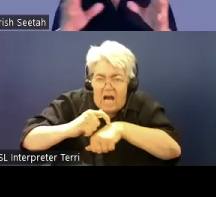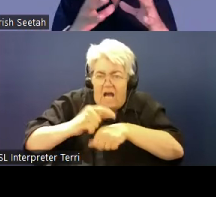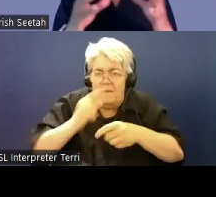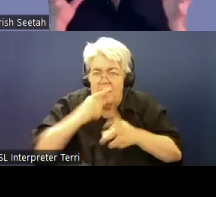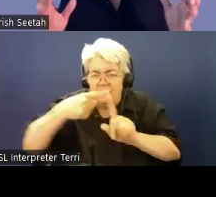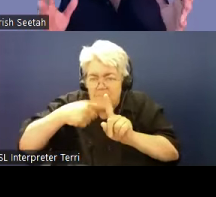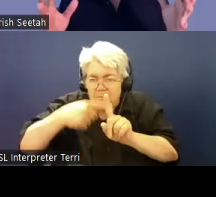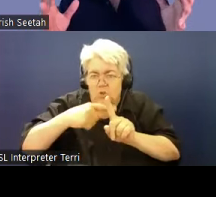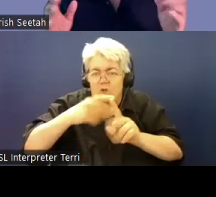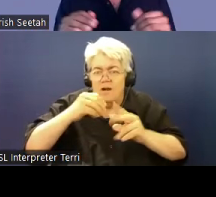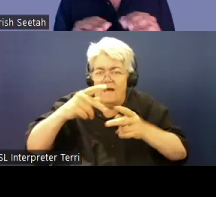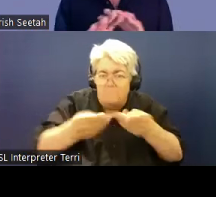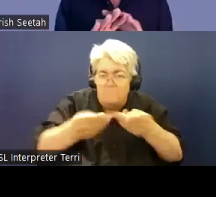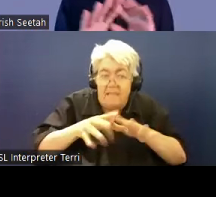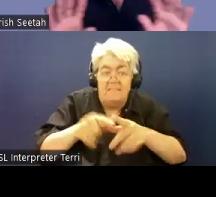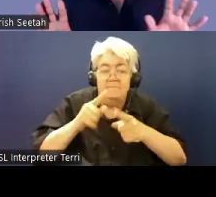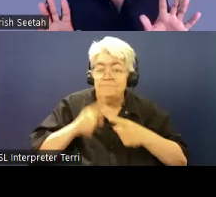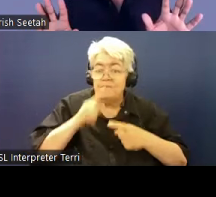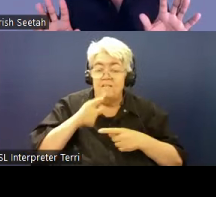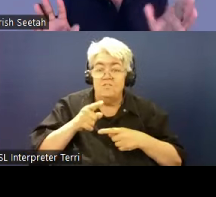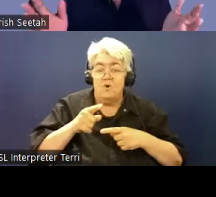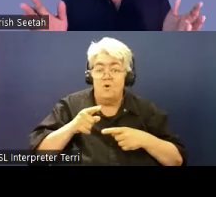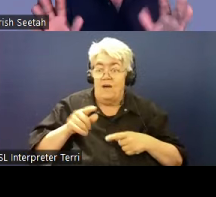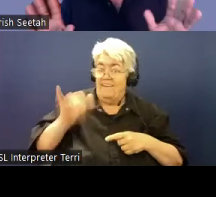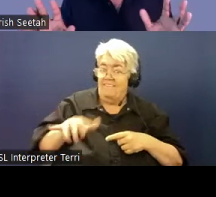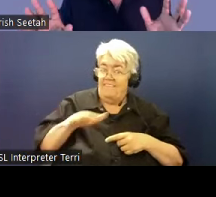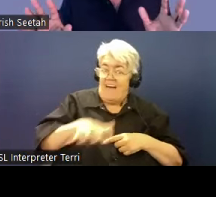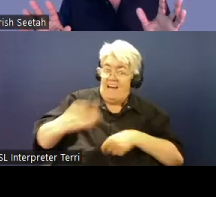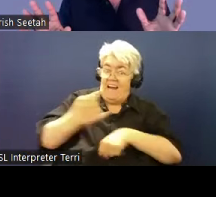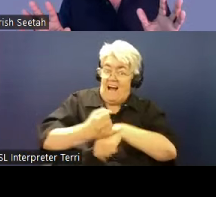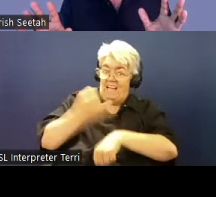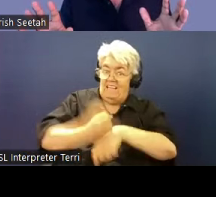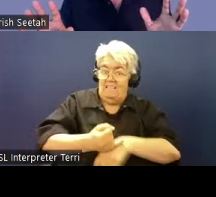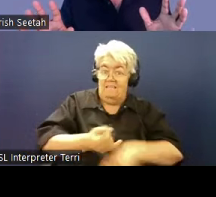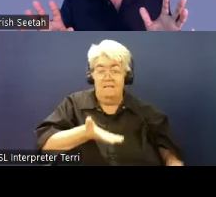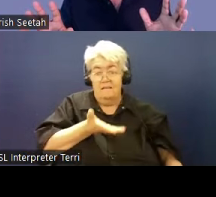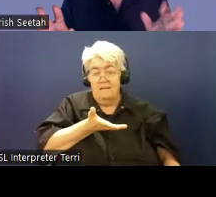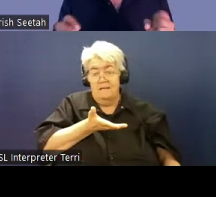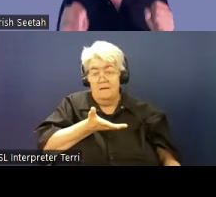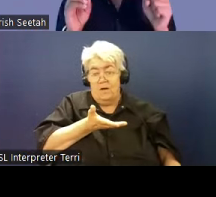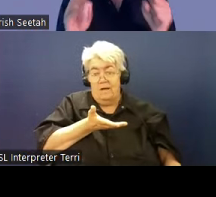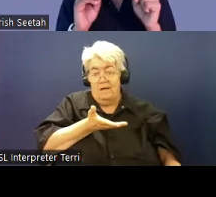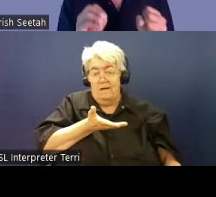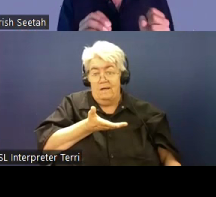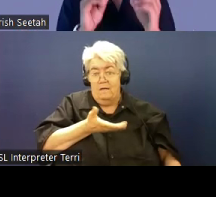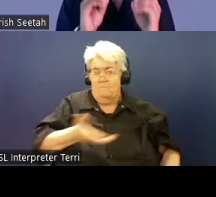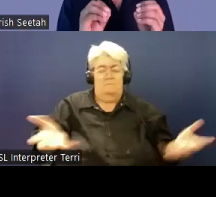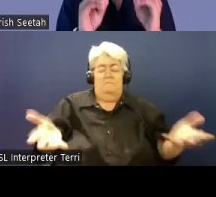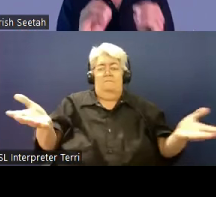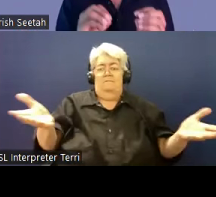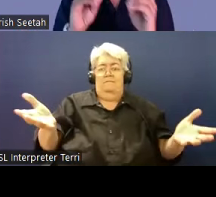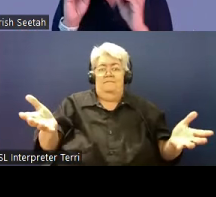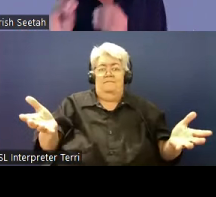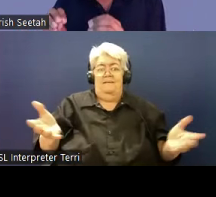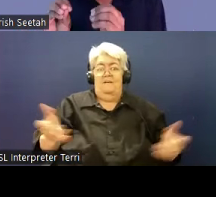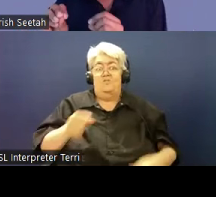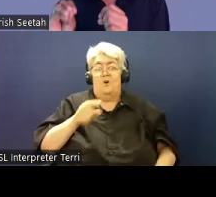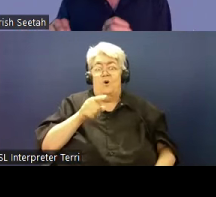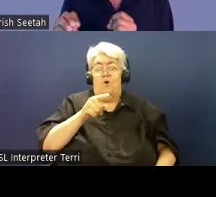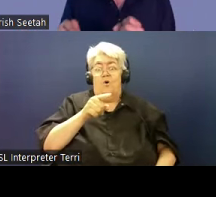is the Lamanaceae. There are no local Lamanaceae in the Masquerine Islands at all, so we can be sure this was a plant